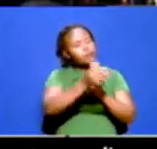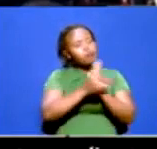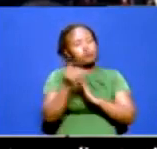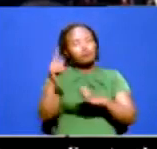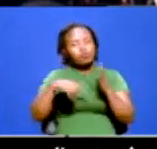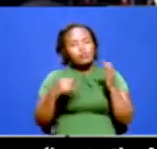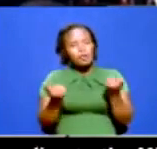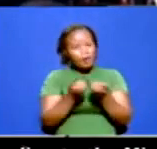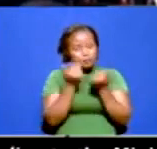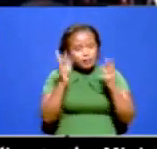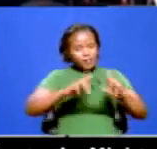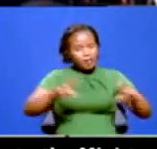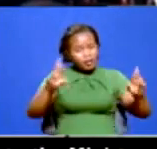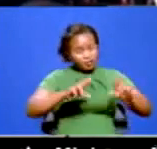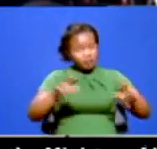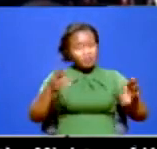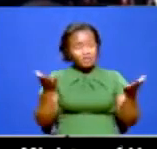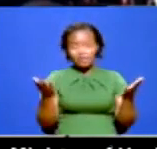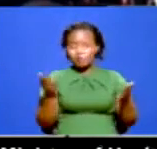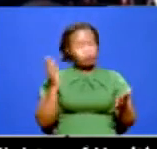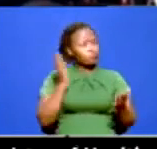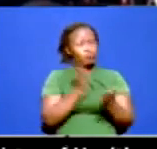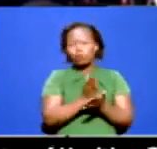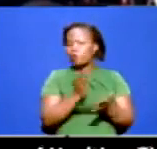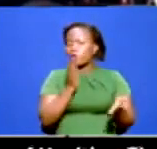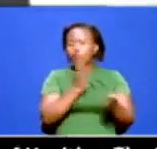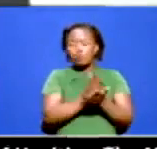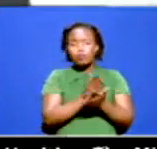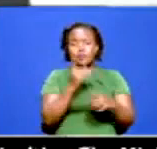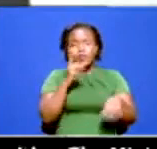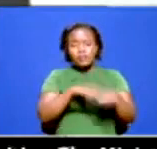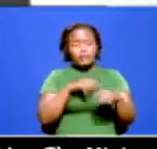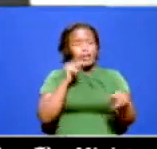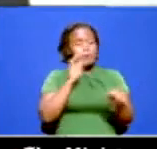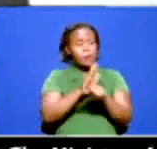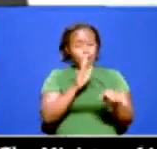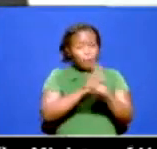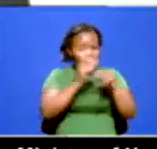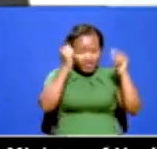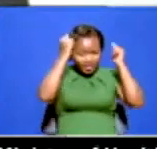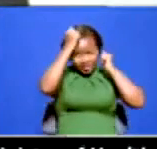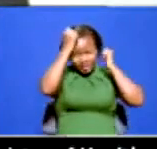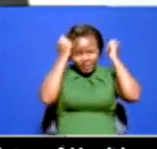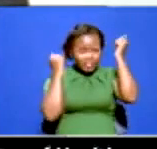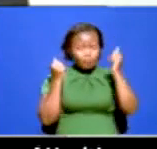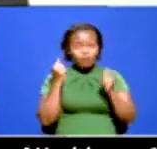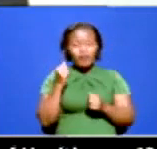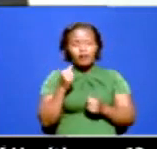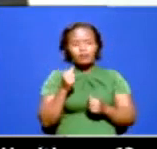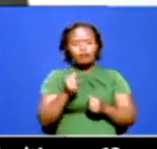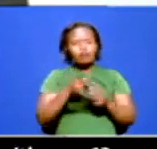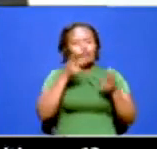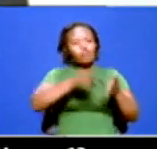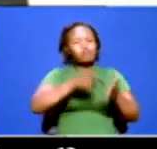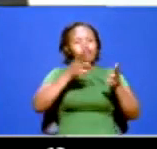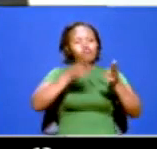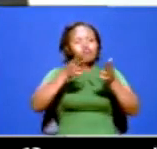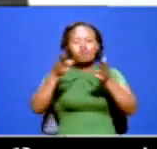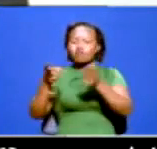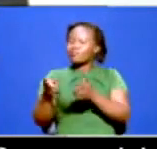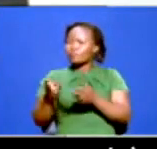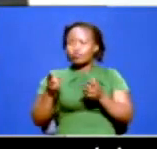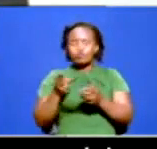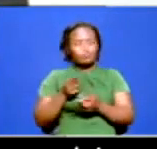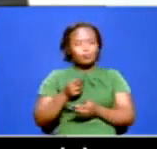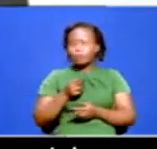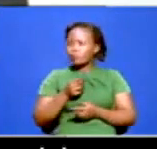So yes, it was a terrible attack.